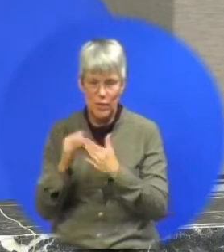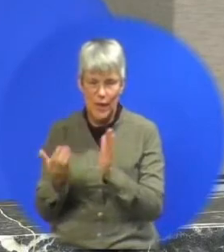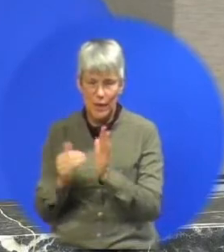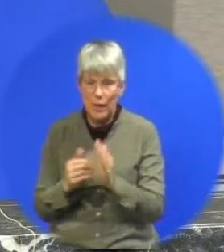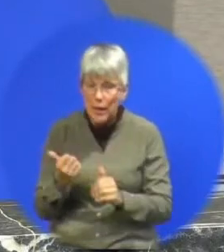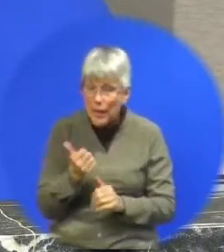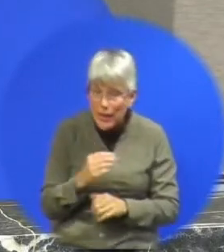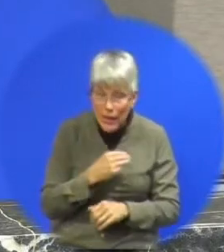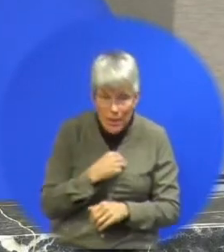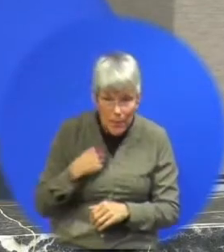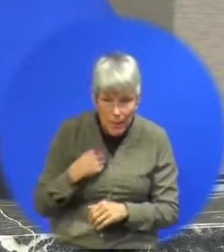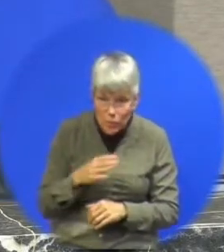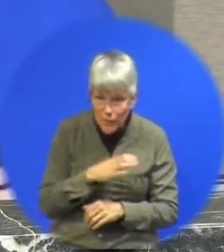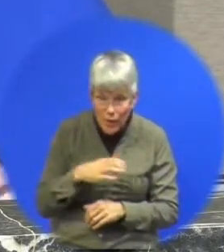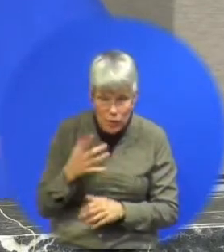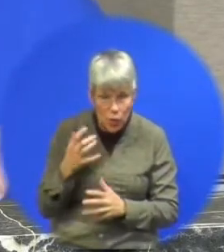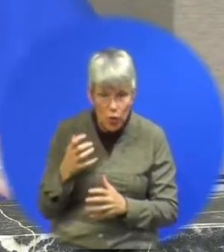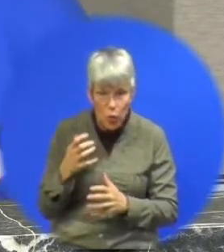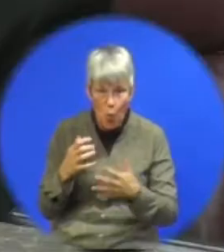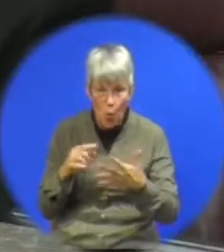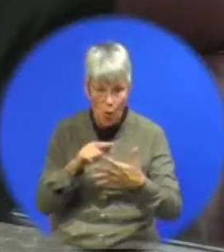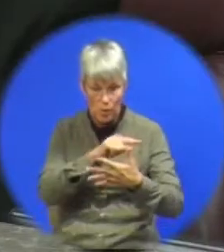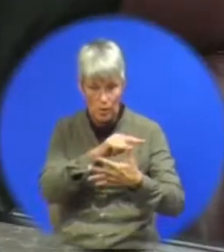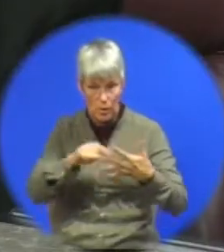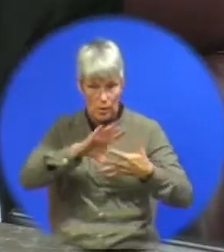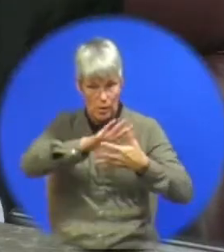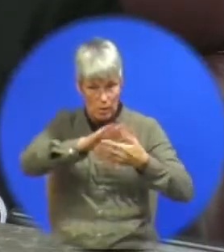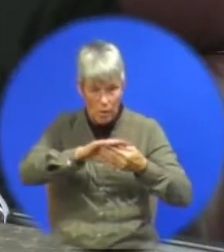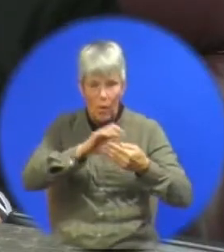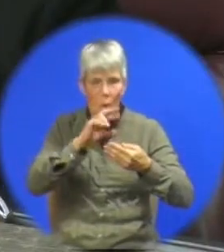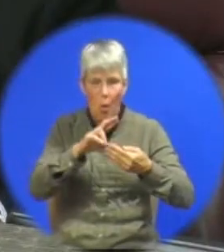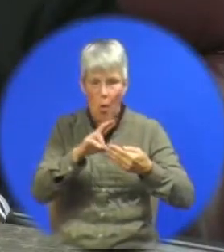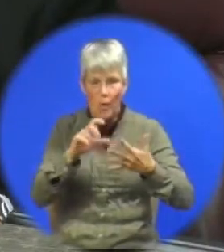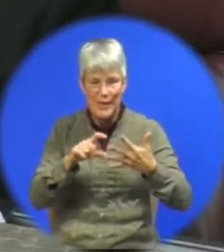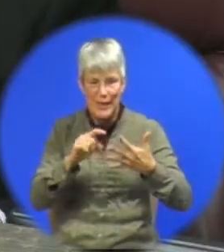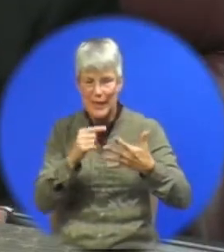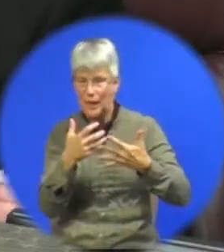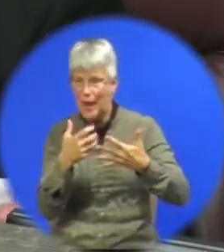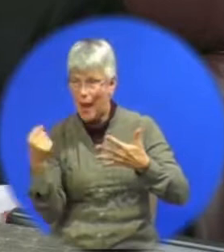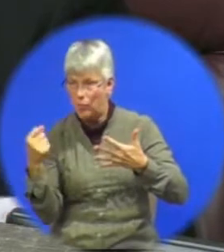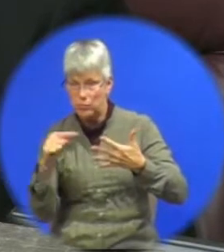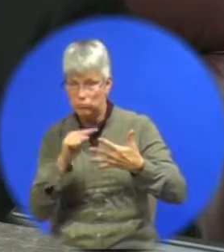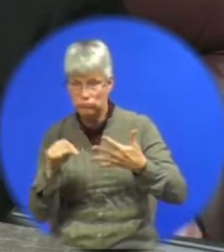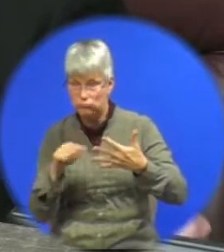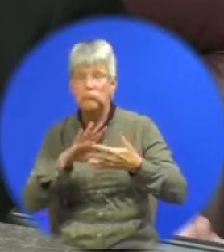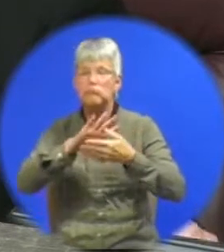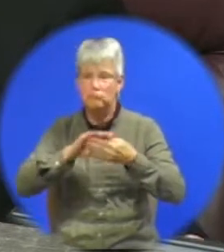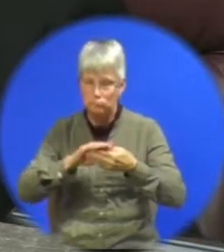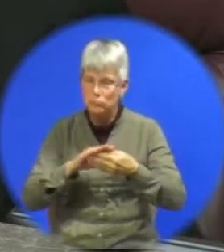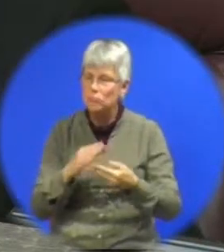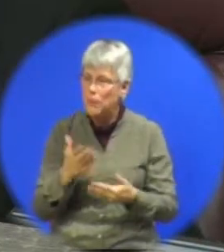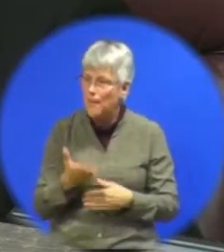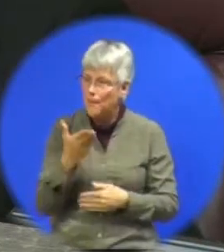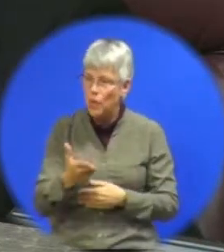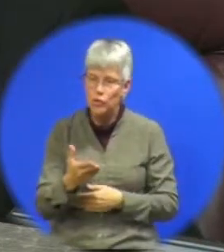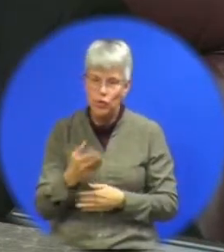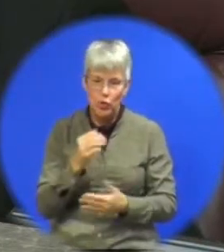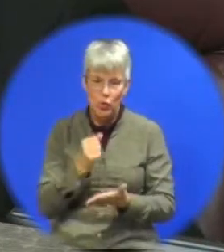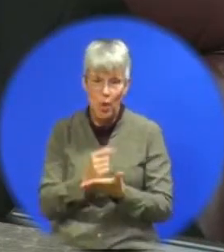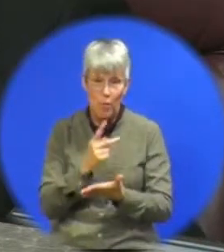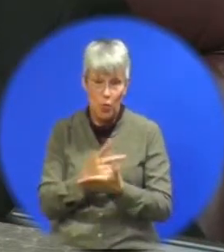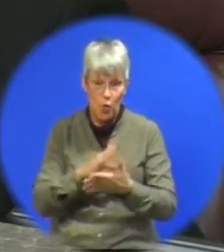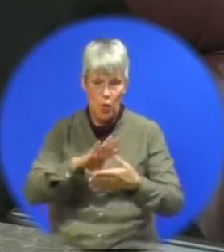wish to have any items removed from the consent agenda? If not, I'll take a motion to approve the consent agenda. So